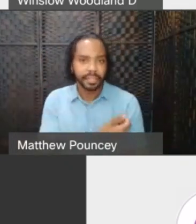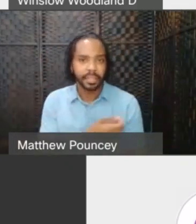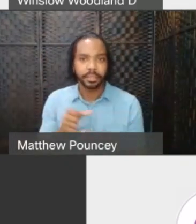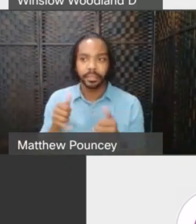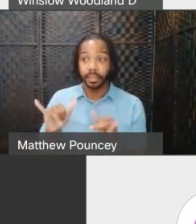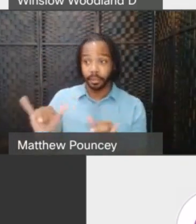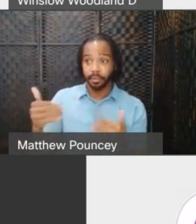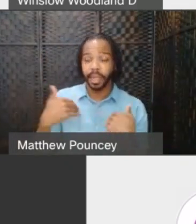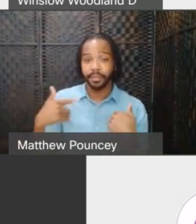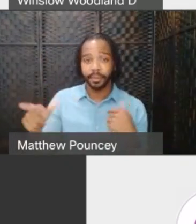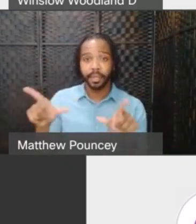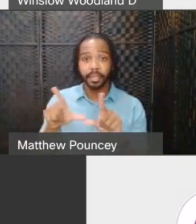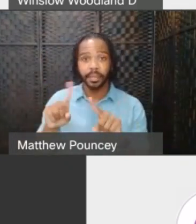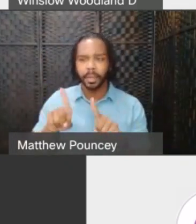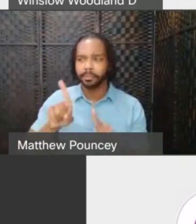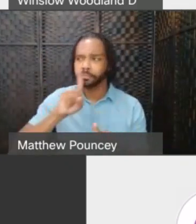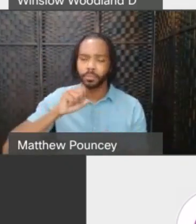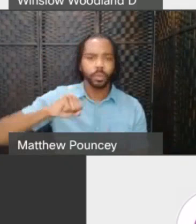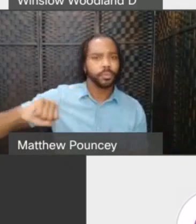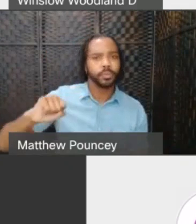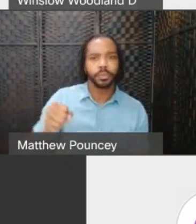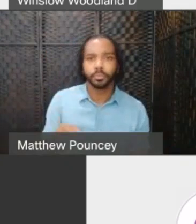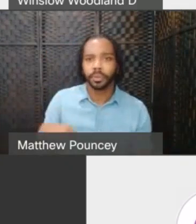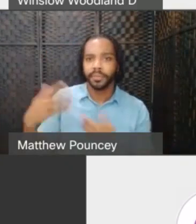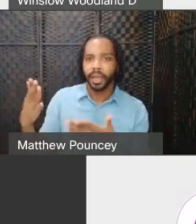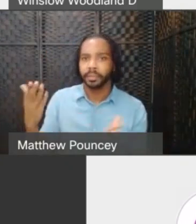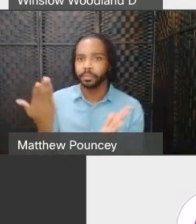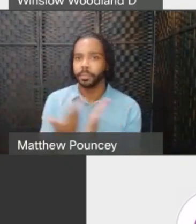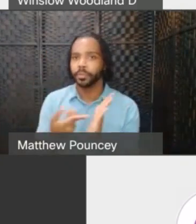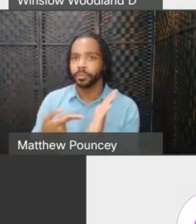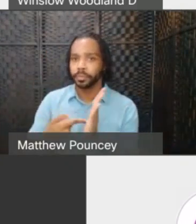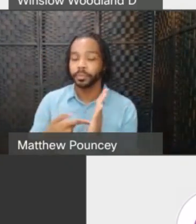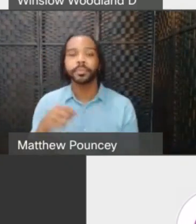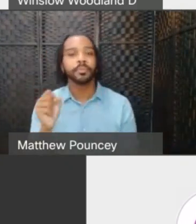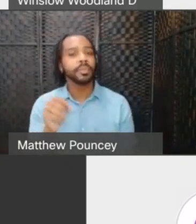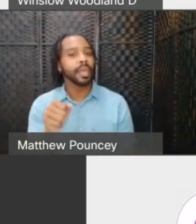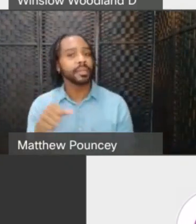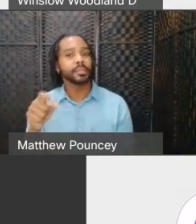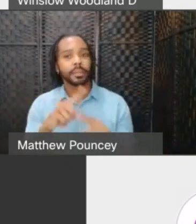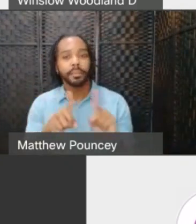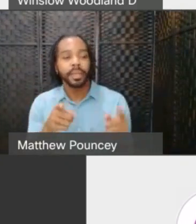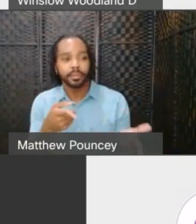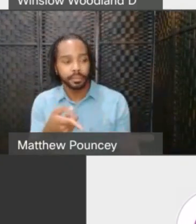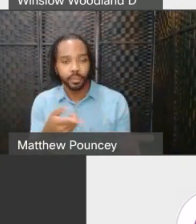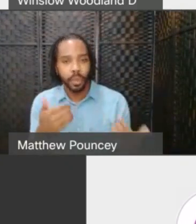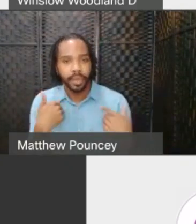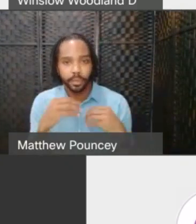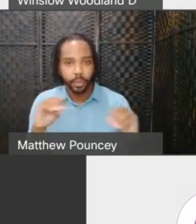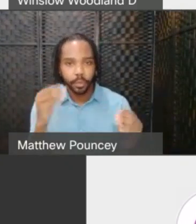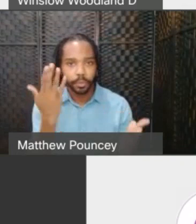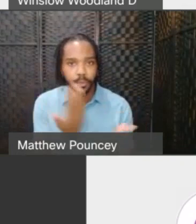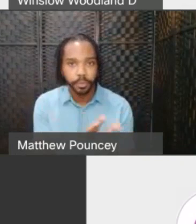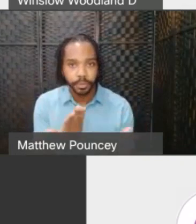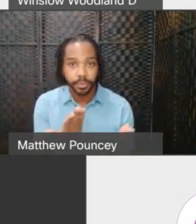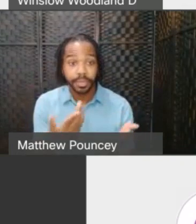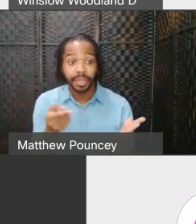but refusing to provide documentation. Yes, but then you have no evidence. And this